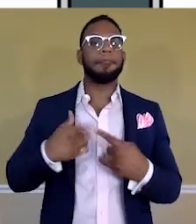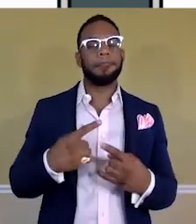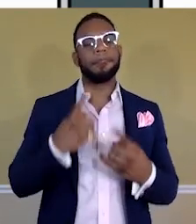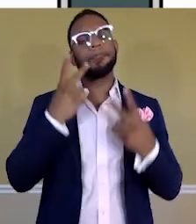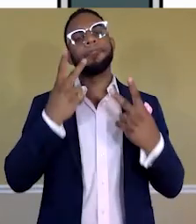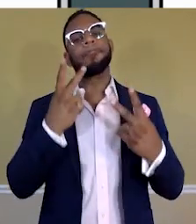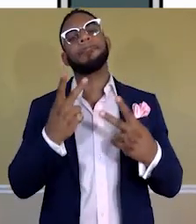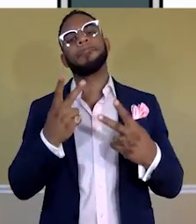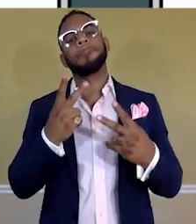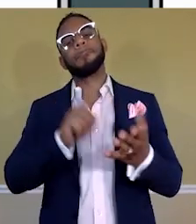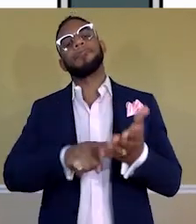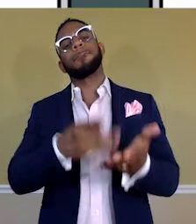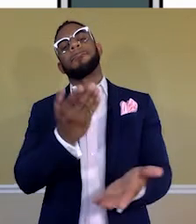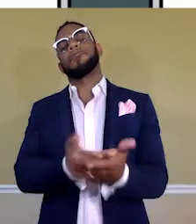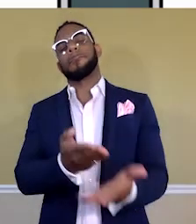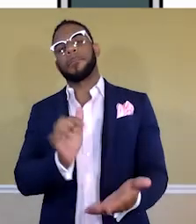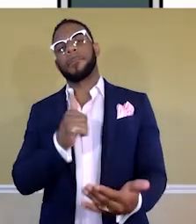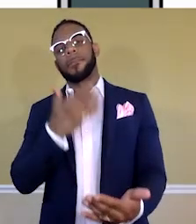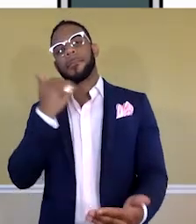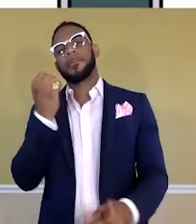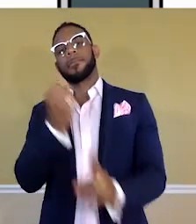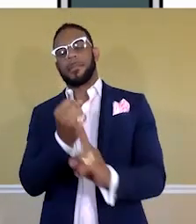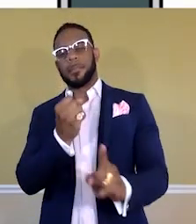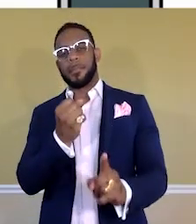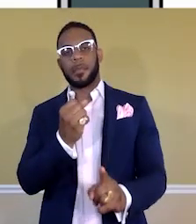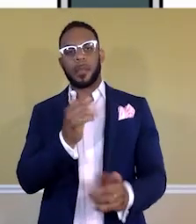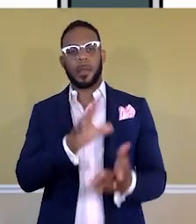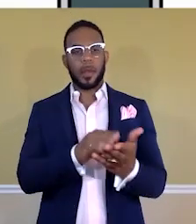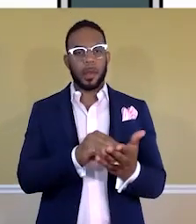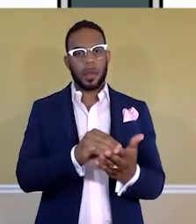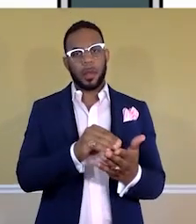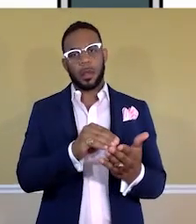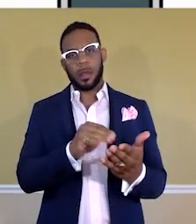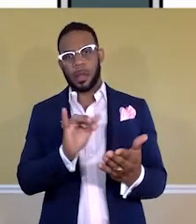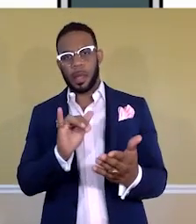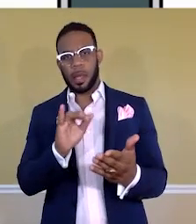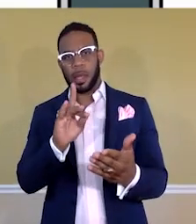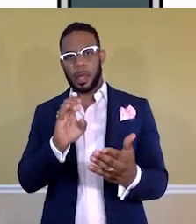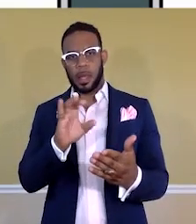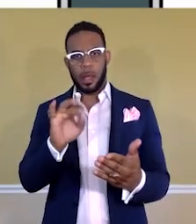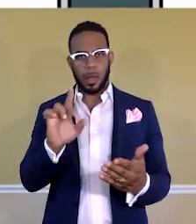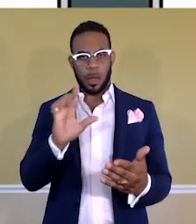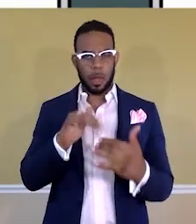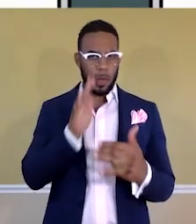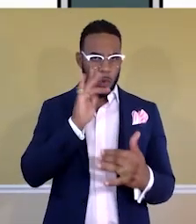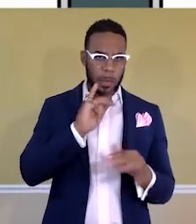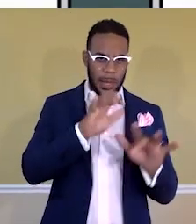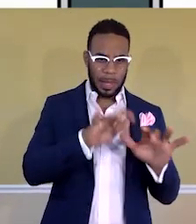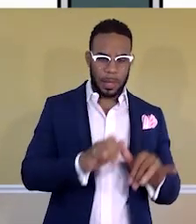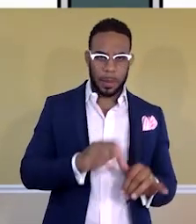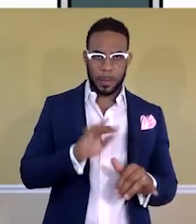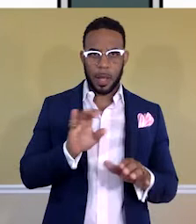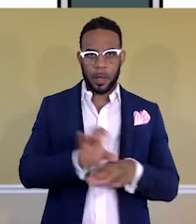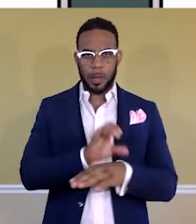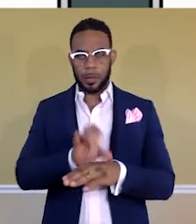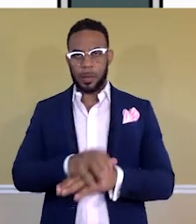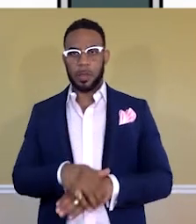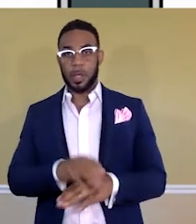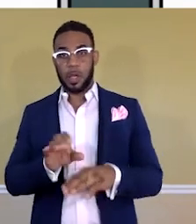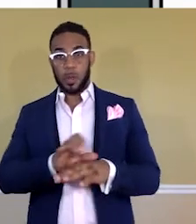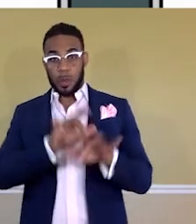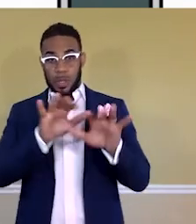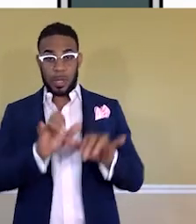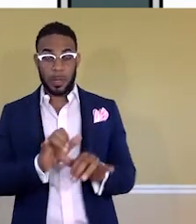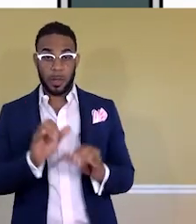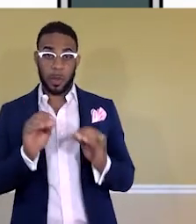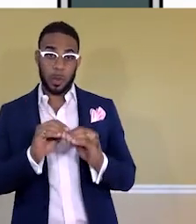seen to have greater impacts of learning and like encoding than you would by typing by computer. Computer typing